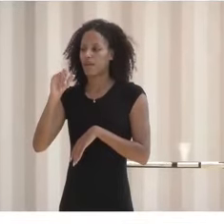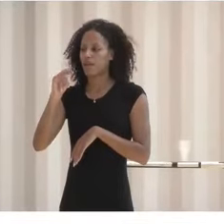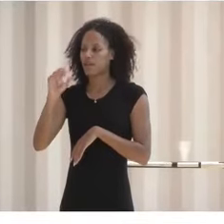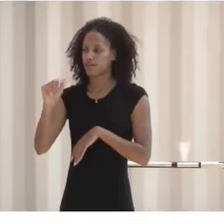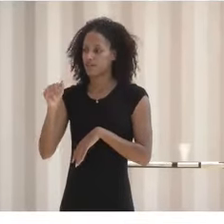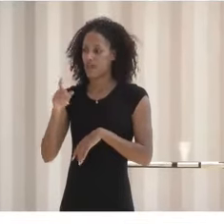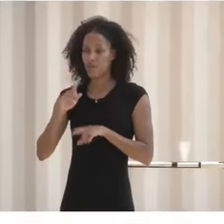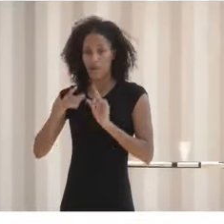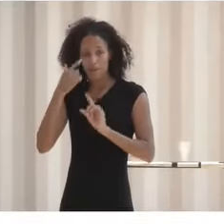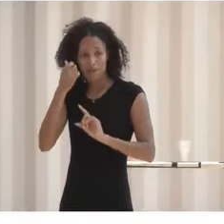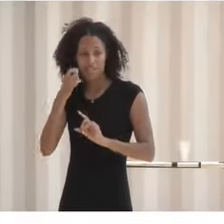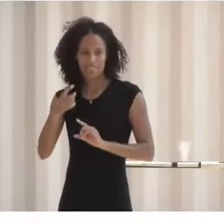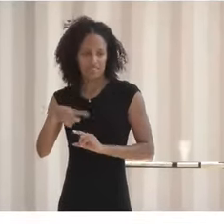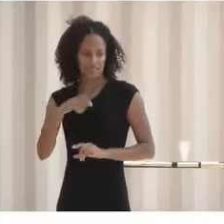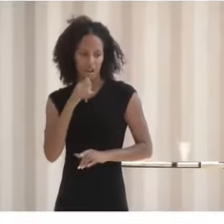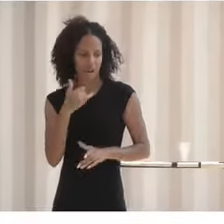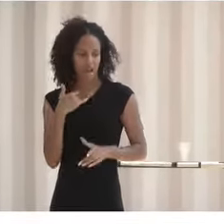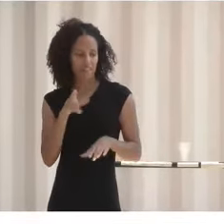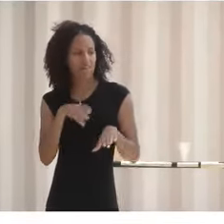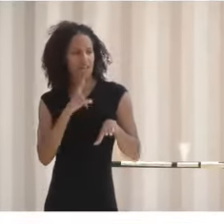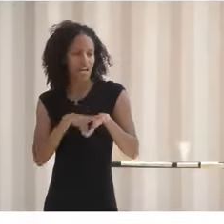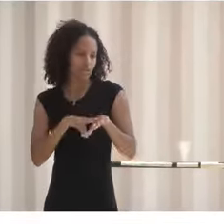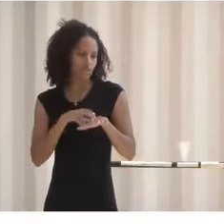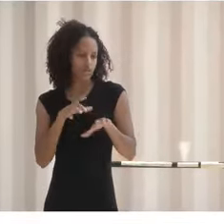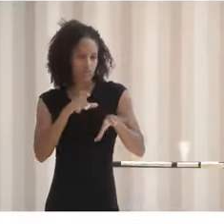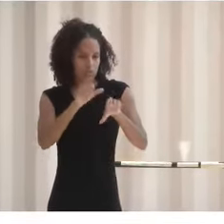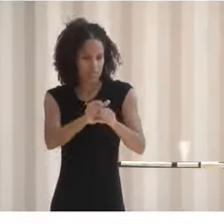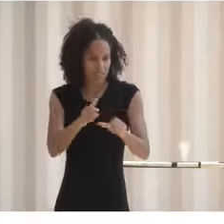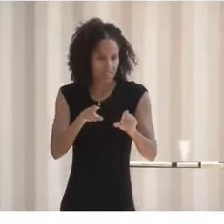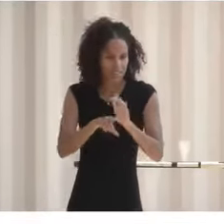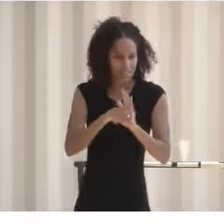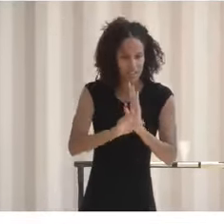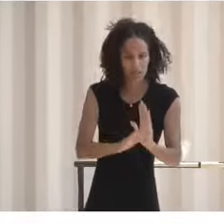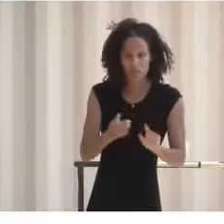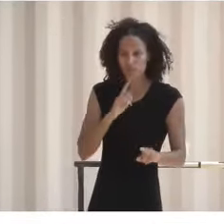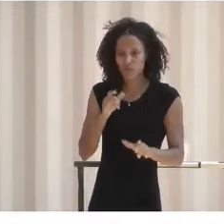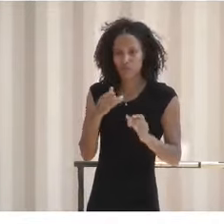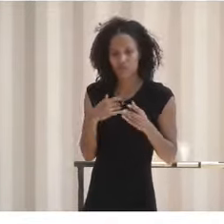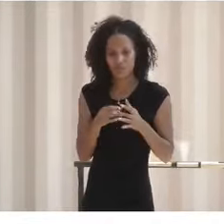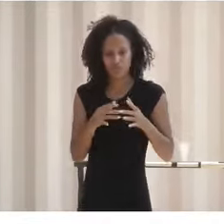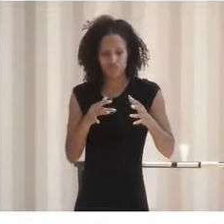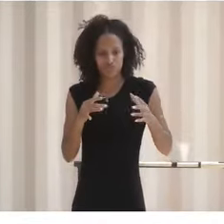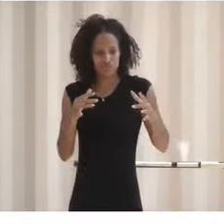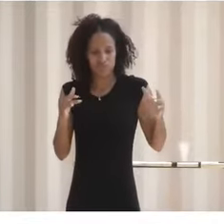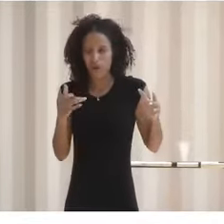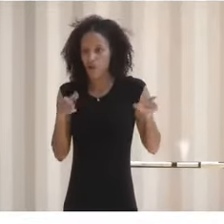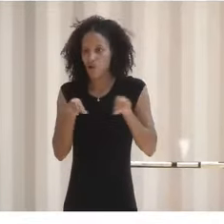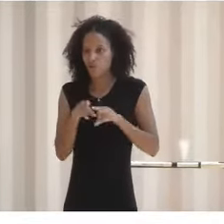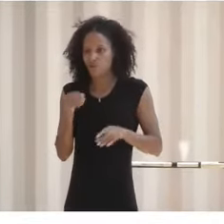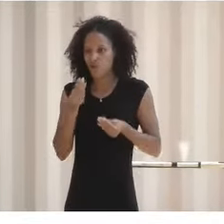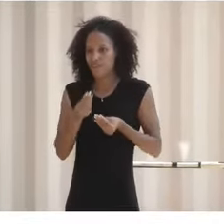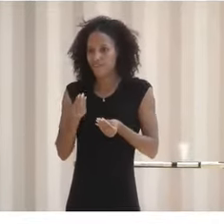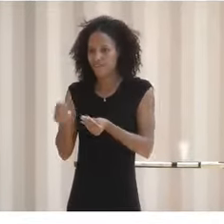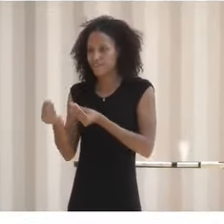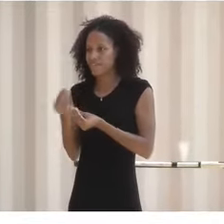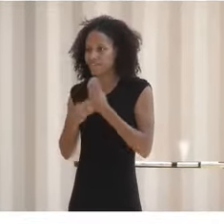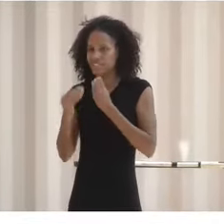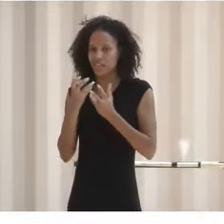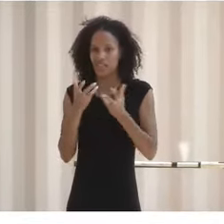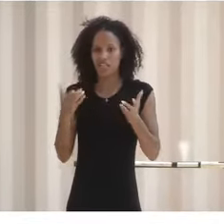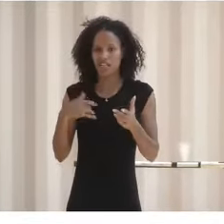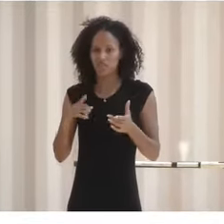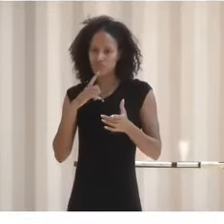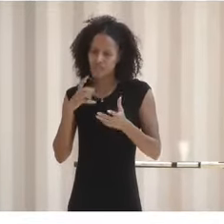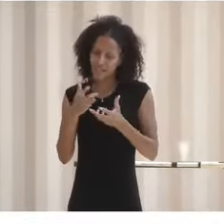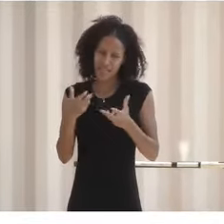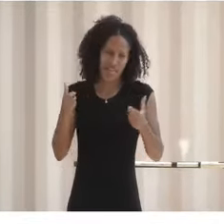Because they have no natural predators, they reproduce rapidly, they're generalist feeders, they really are causing major